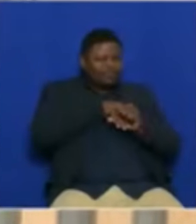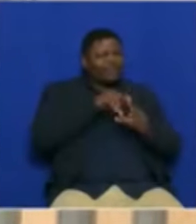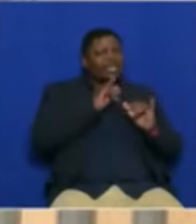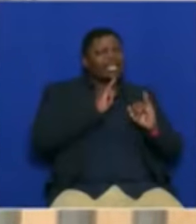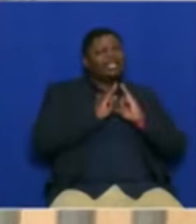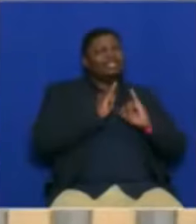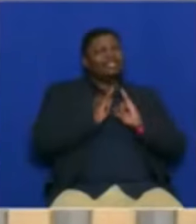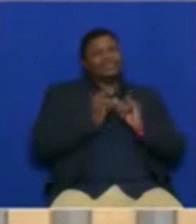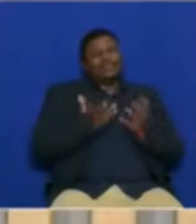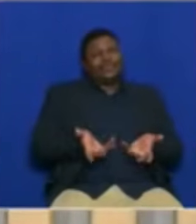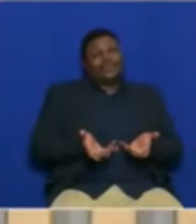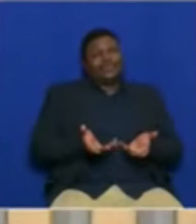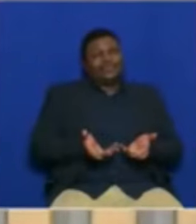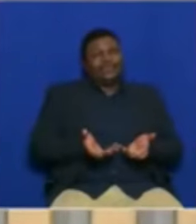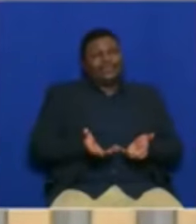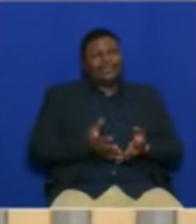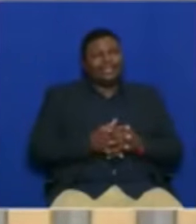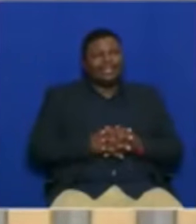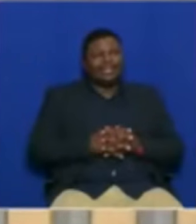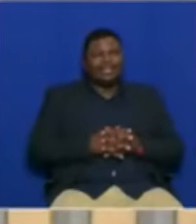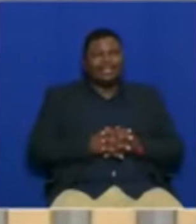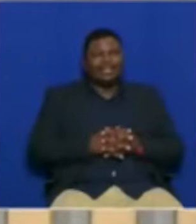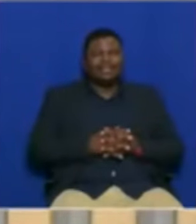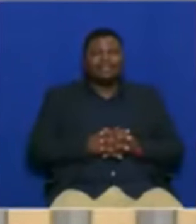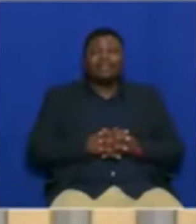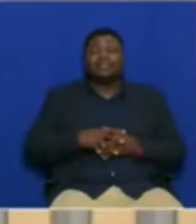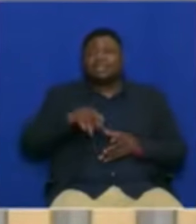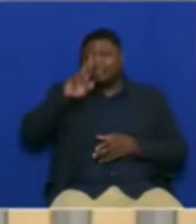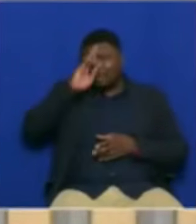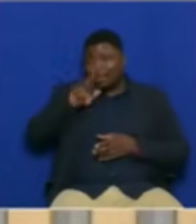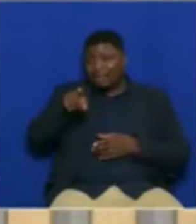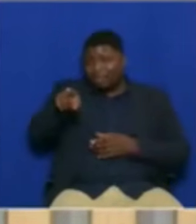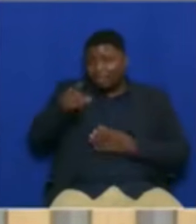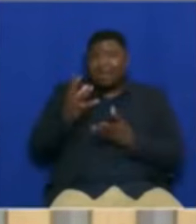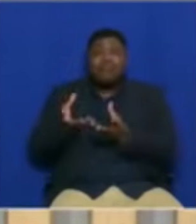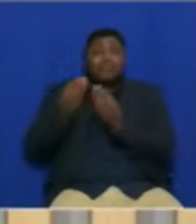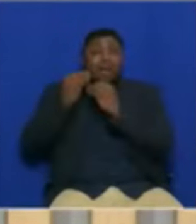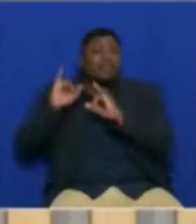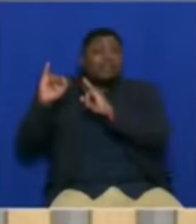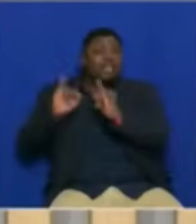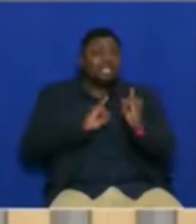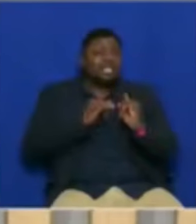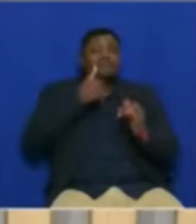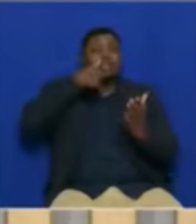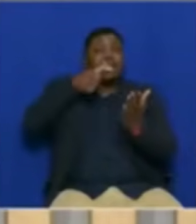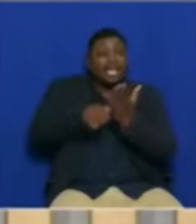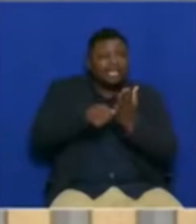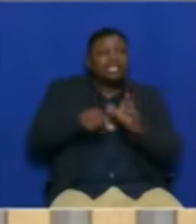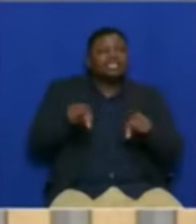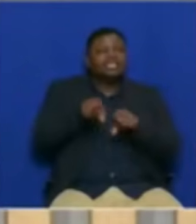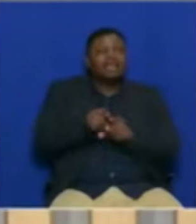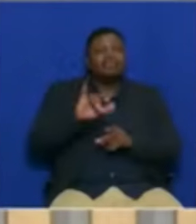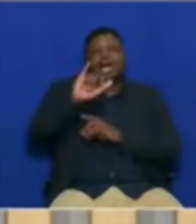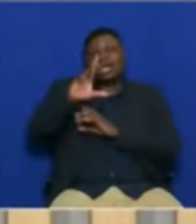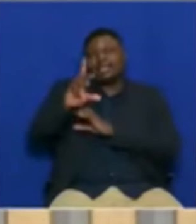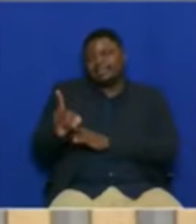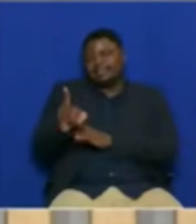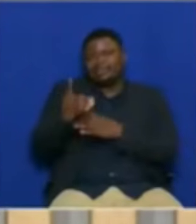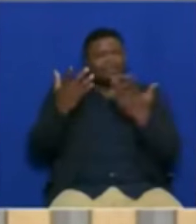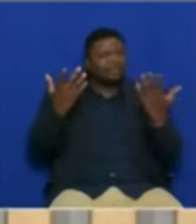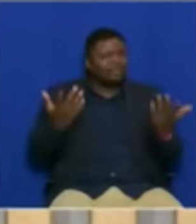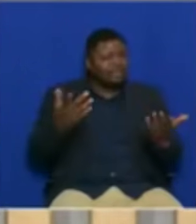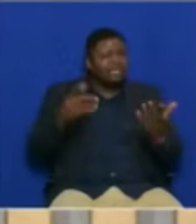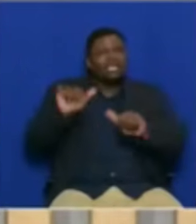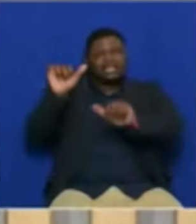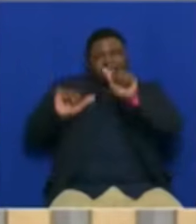You got your invitation letter, Yes. your ID, you go to the assessment letter, that's all you need. No, that's